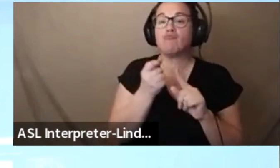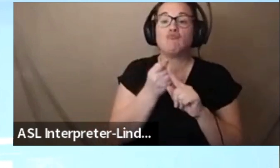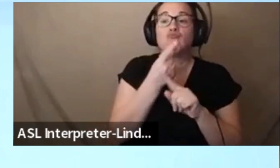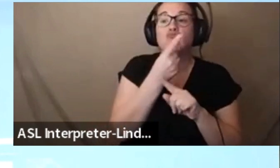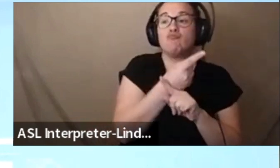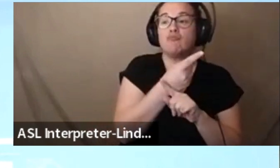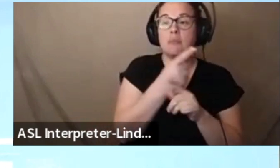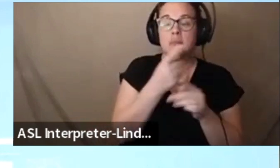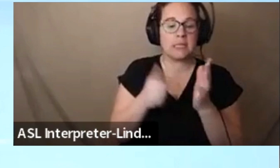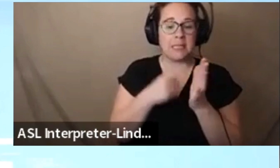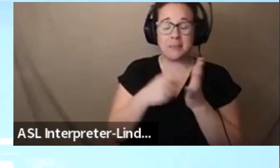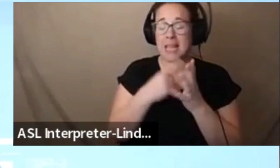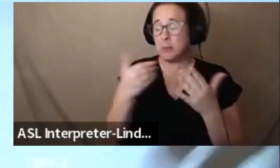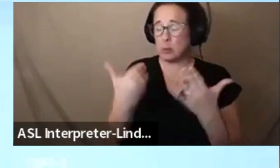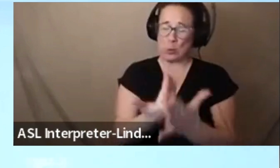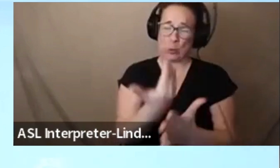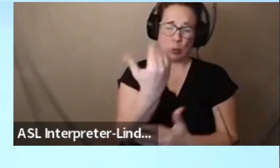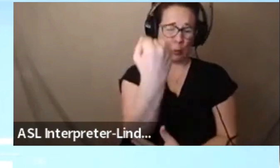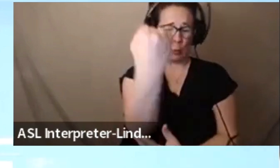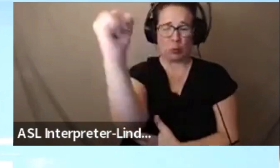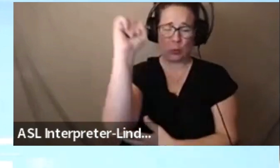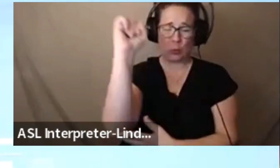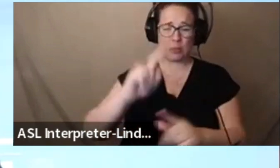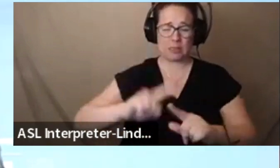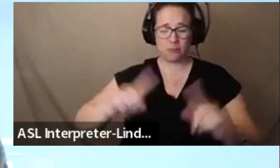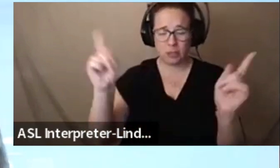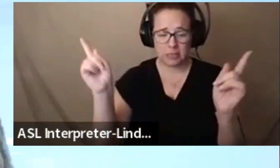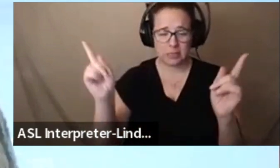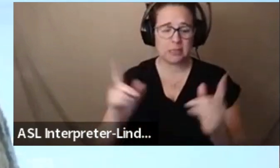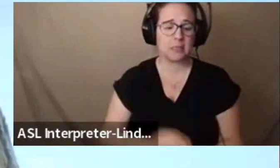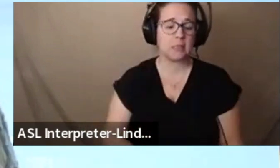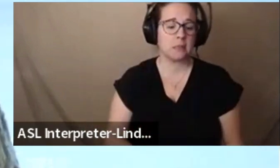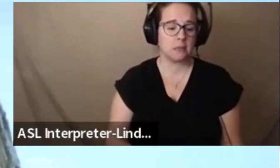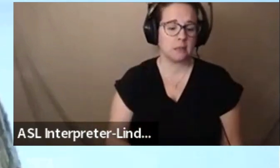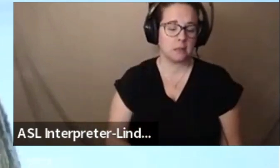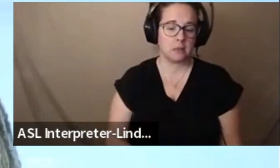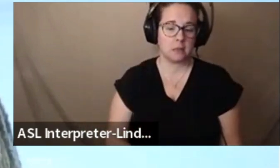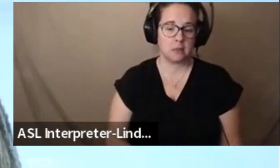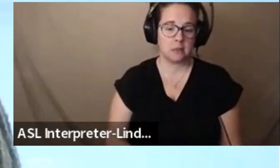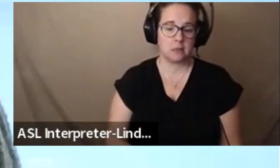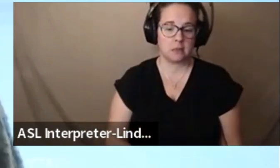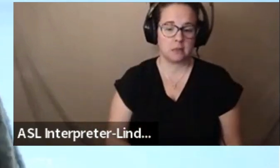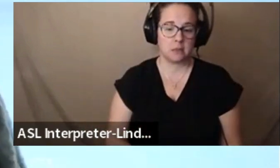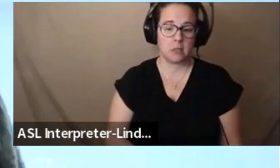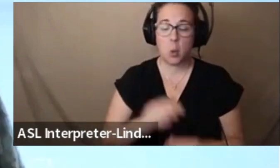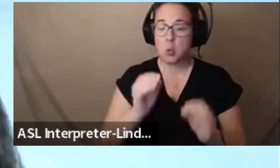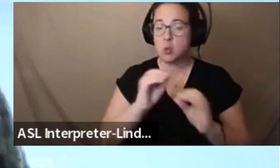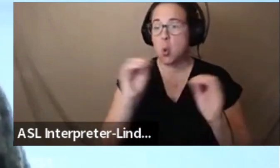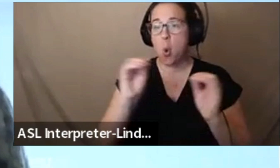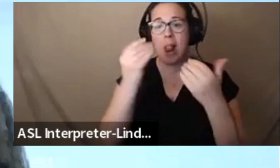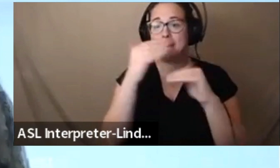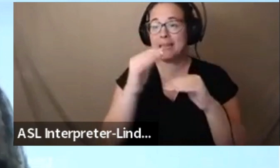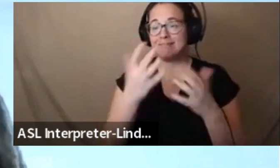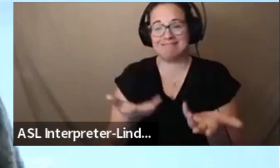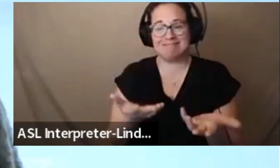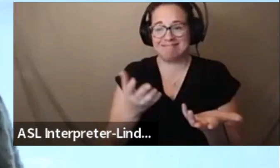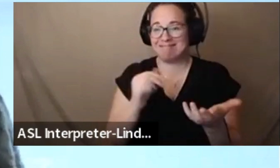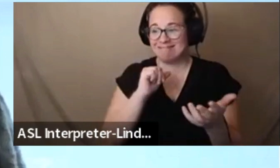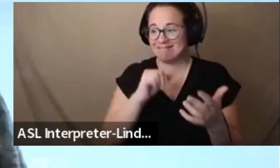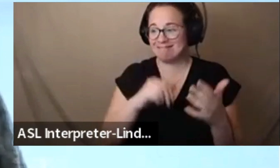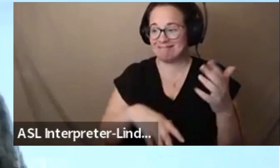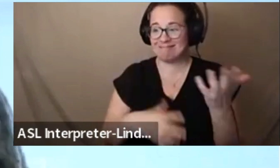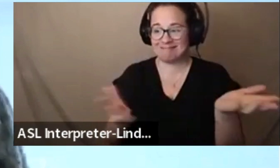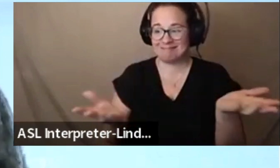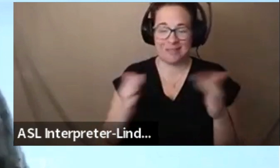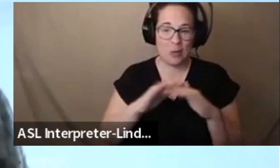is felt, as a person who didn't travel himself, was able to go anywhere in his mind and inhabit any person, whether it was